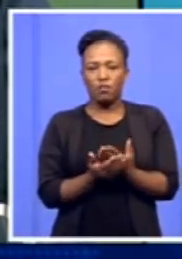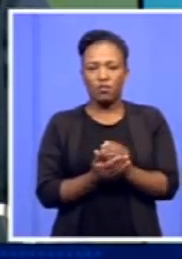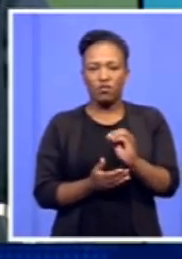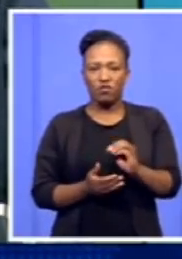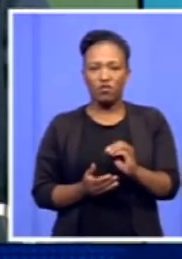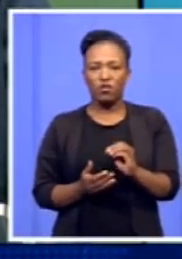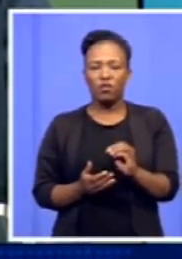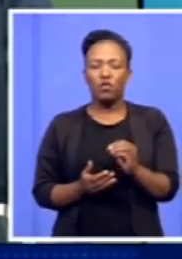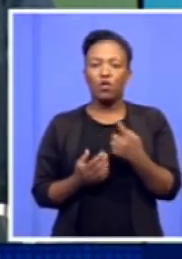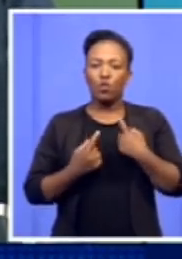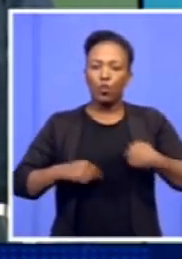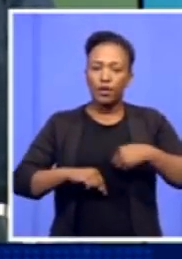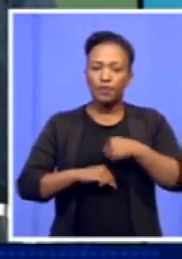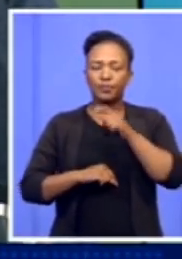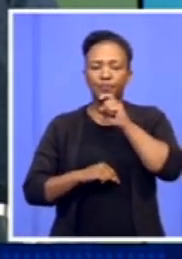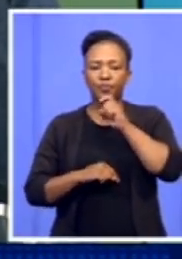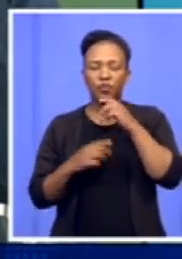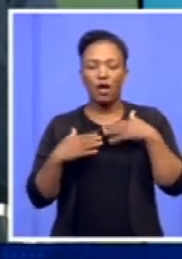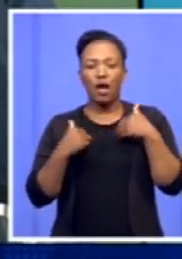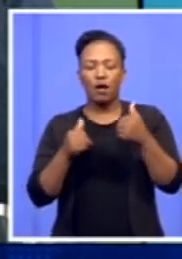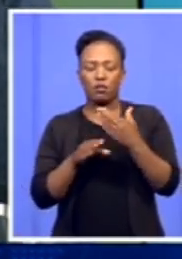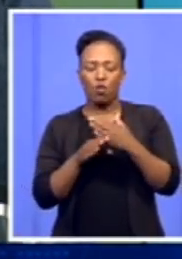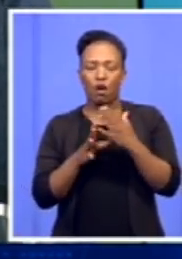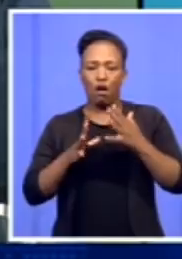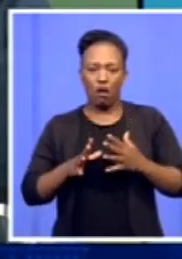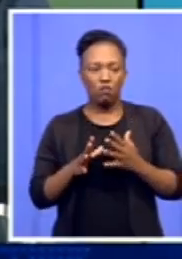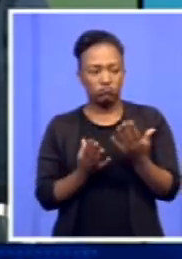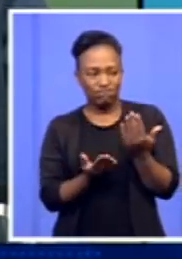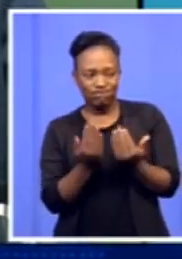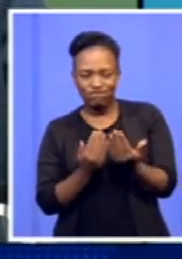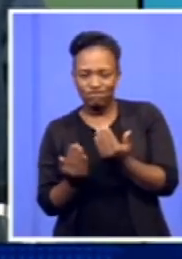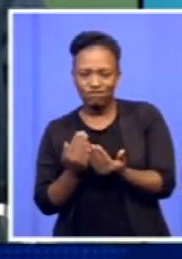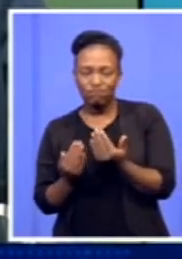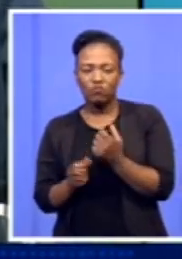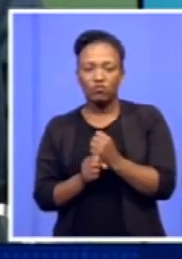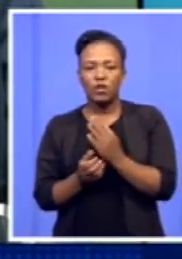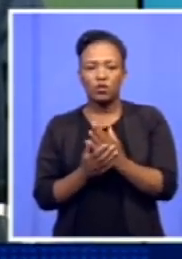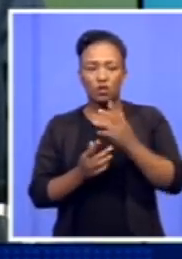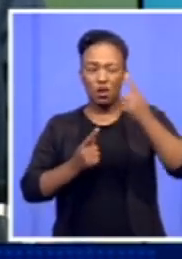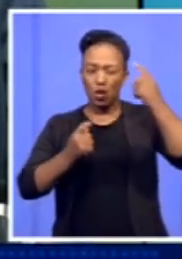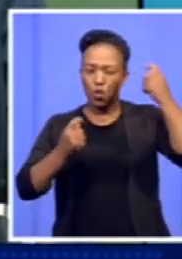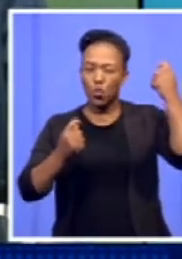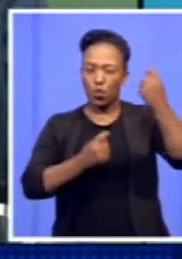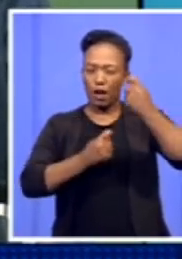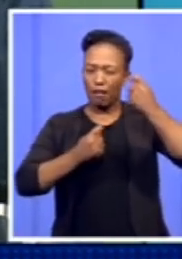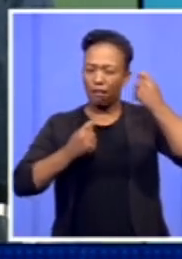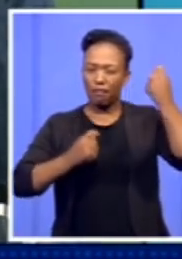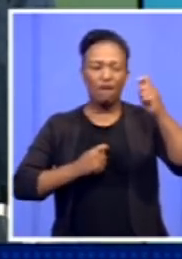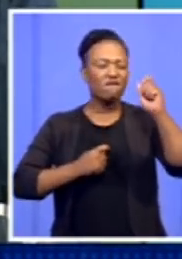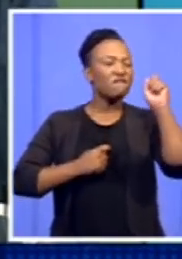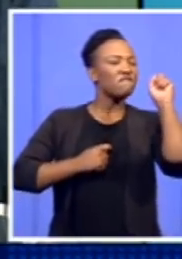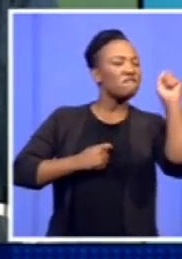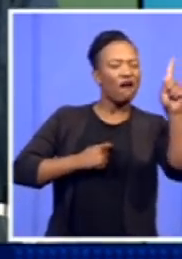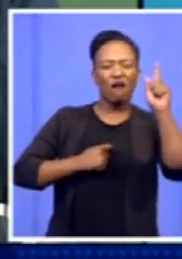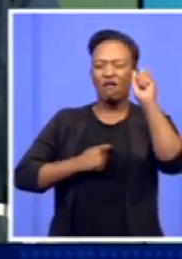health workers to make sure that the rural areas that are far and wide are reached. And we are